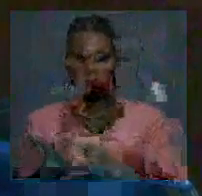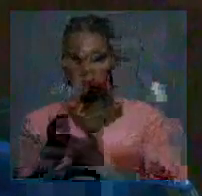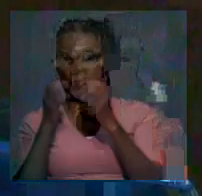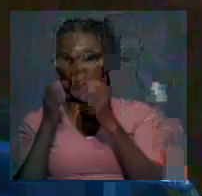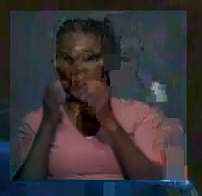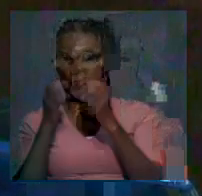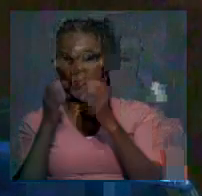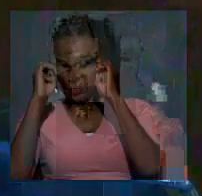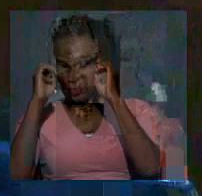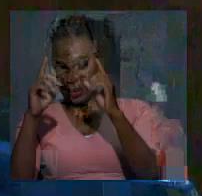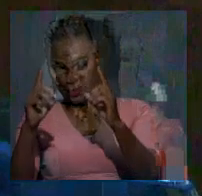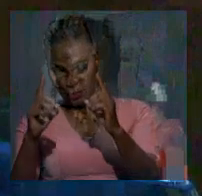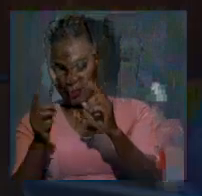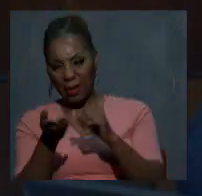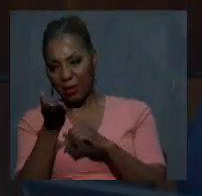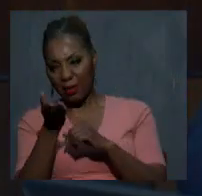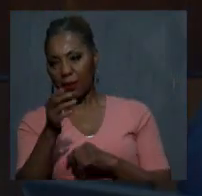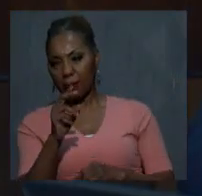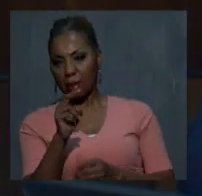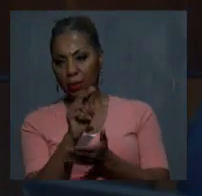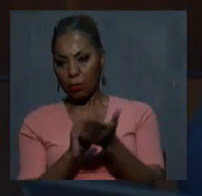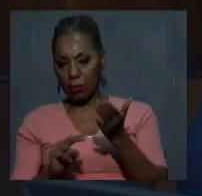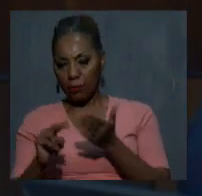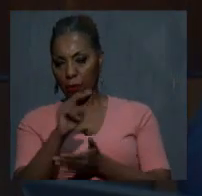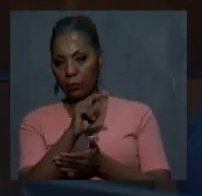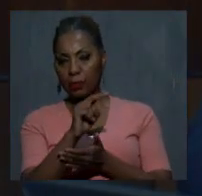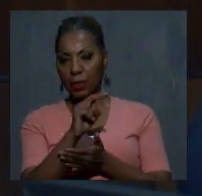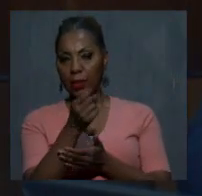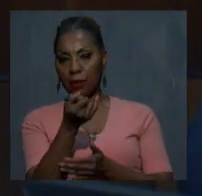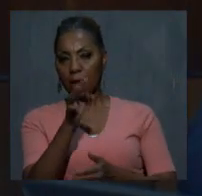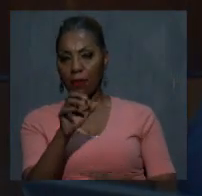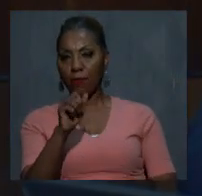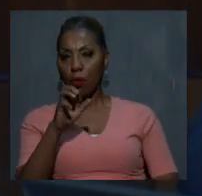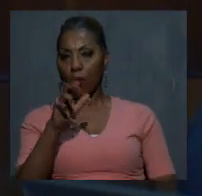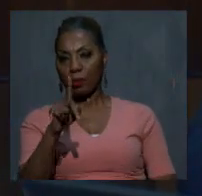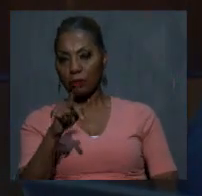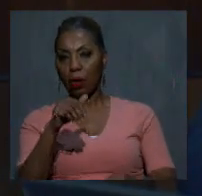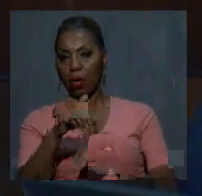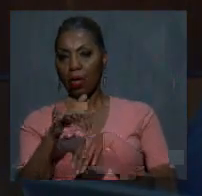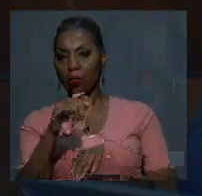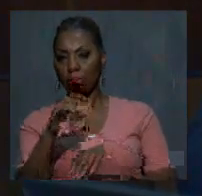Department of Education at, you know,